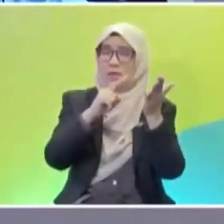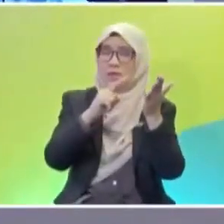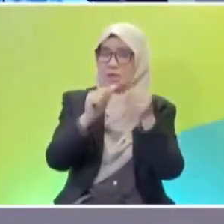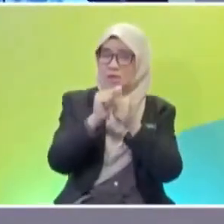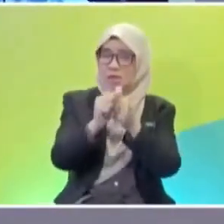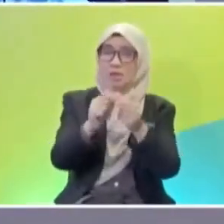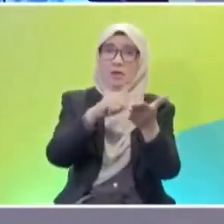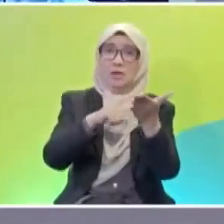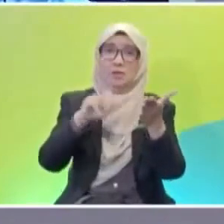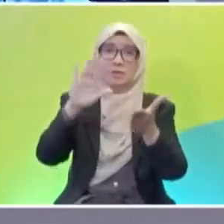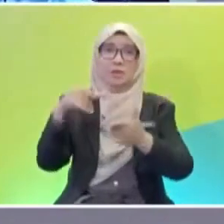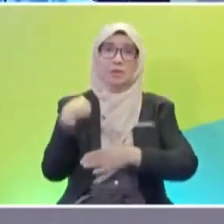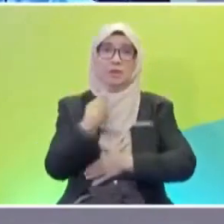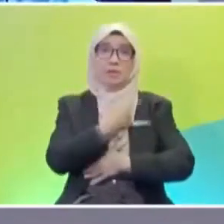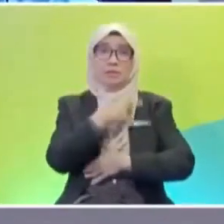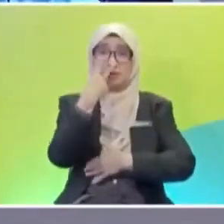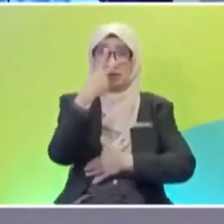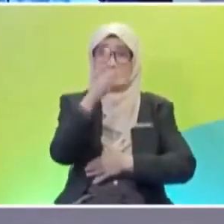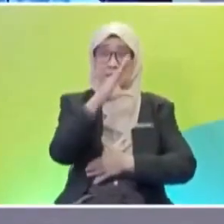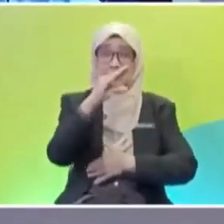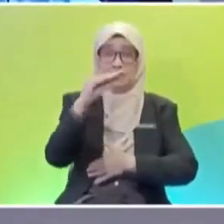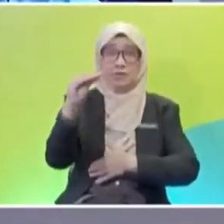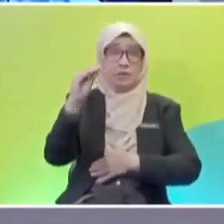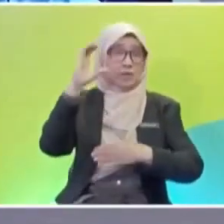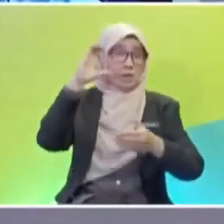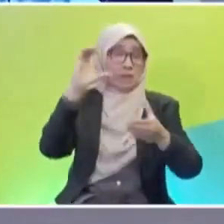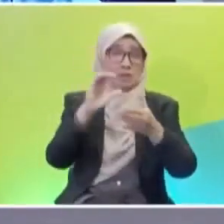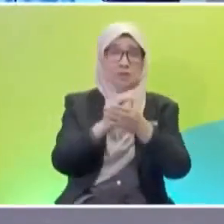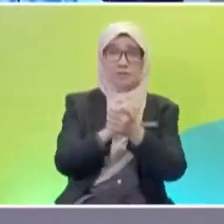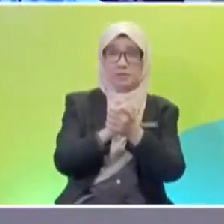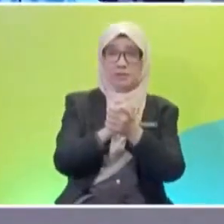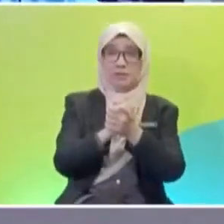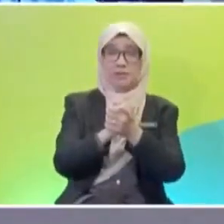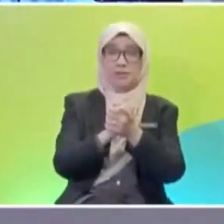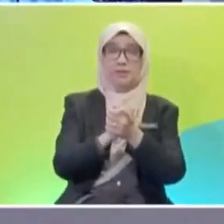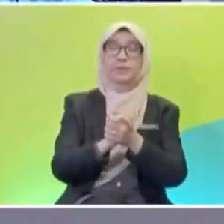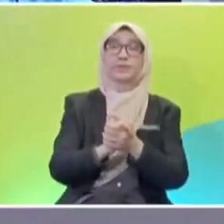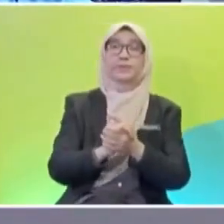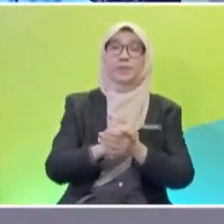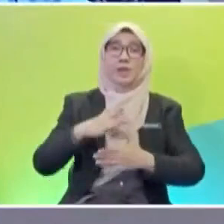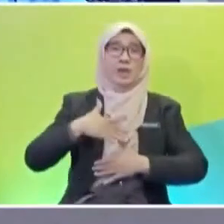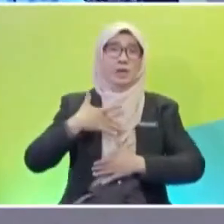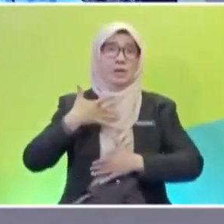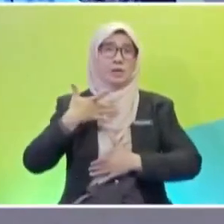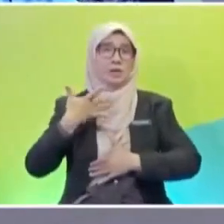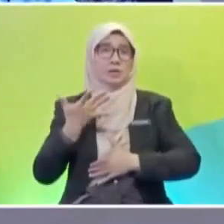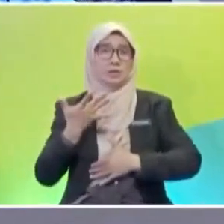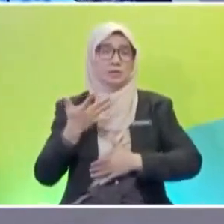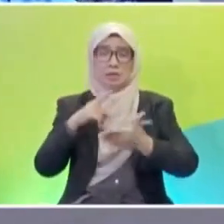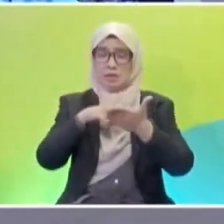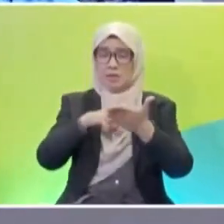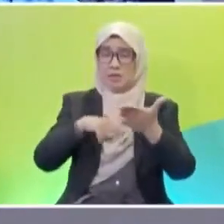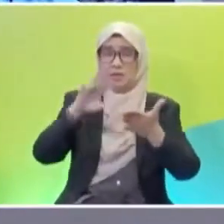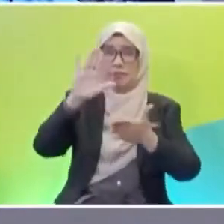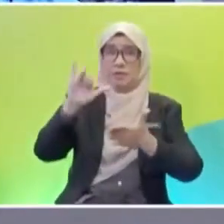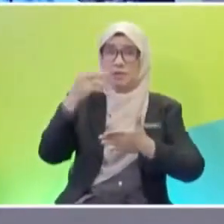we believe in what we see, because mm-hmm. our eyes are the first sensory part of our That's body correct, that yes. Contributes to